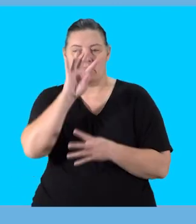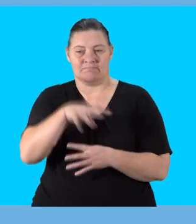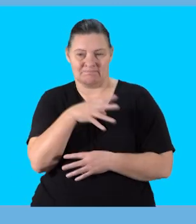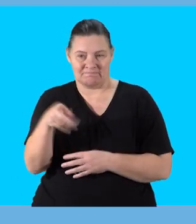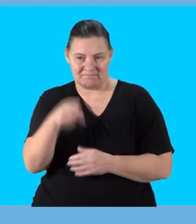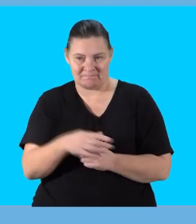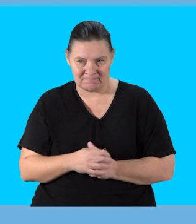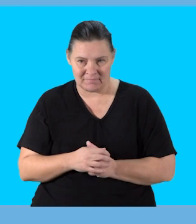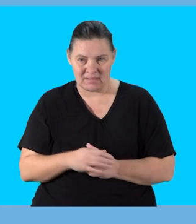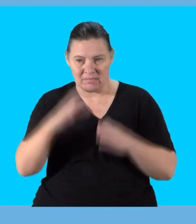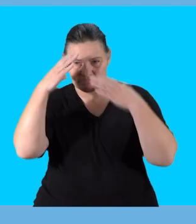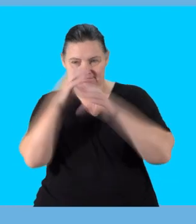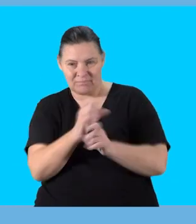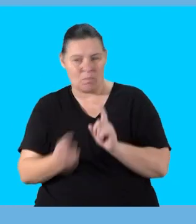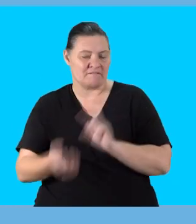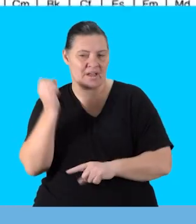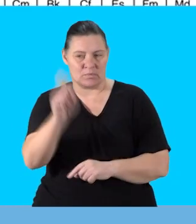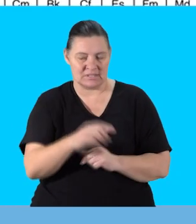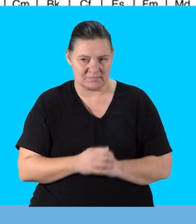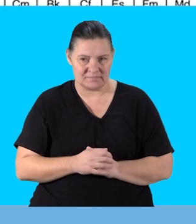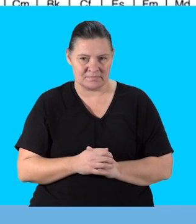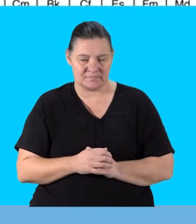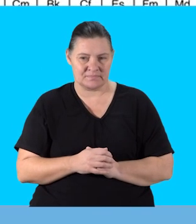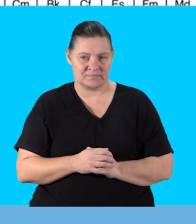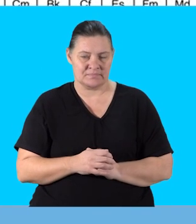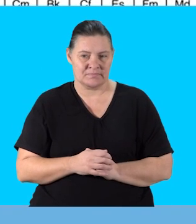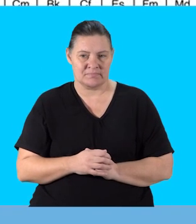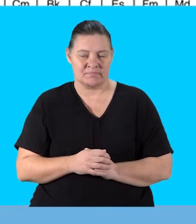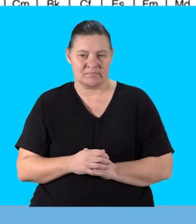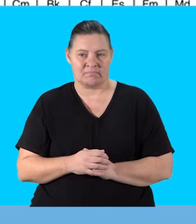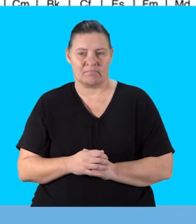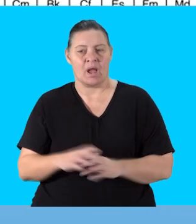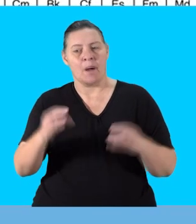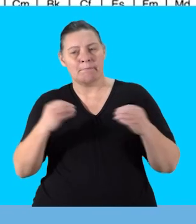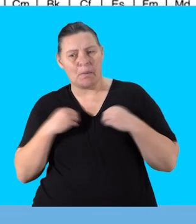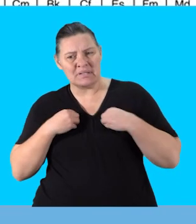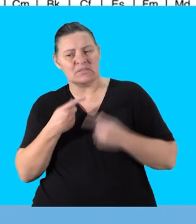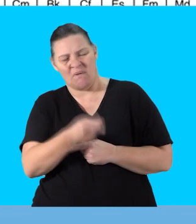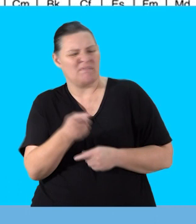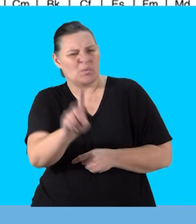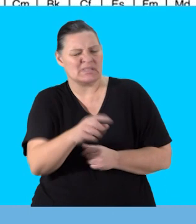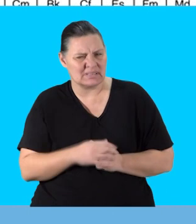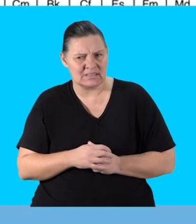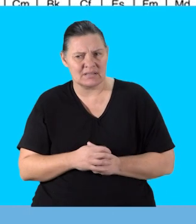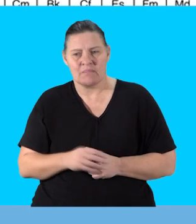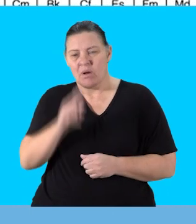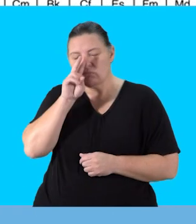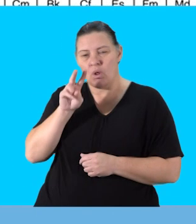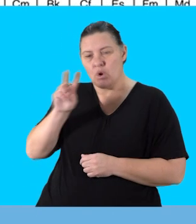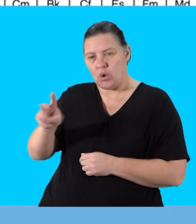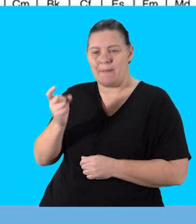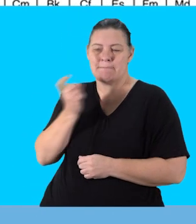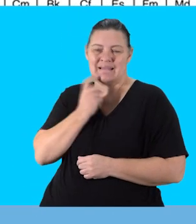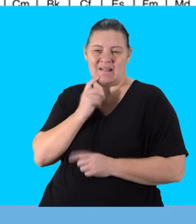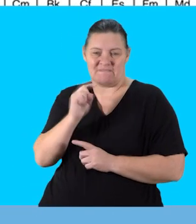Now let's zoom into them and see what we find. So what are the properties of these things? Firstly, we're going to be looking at